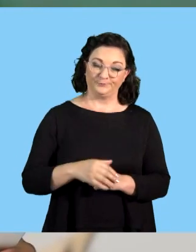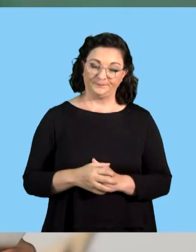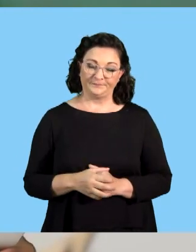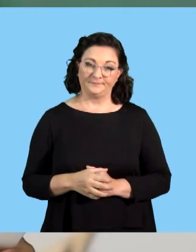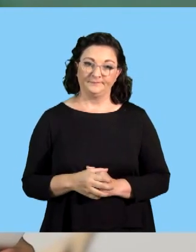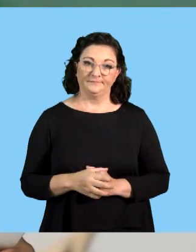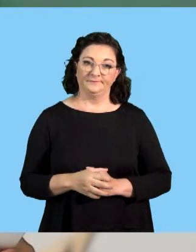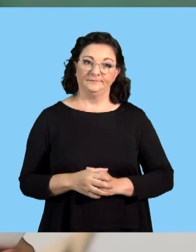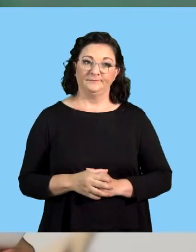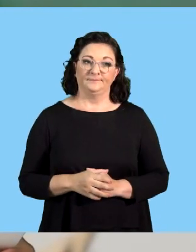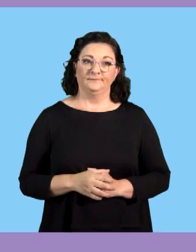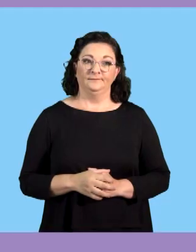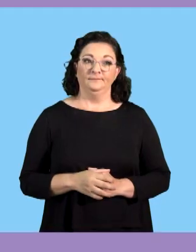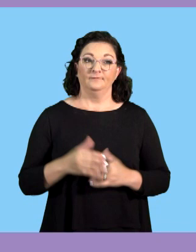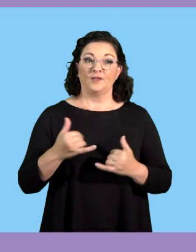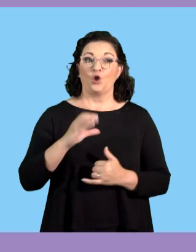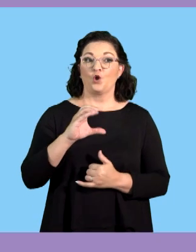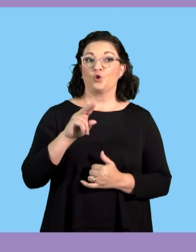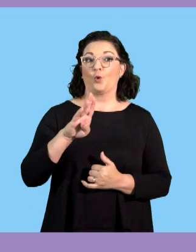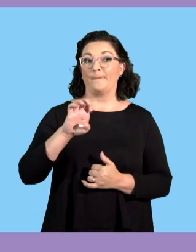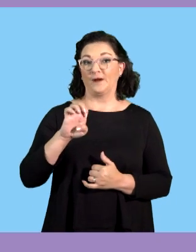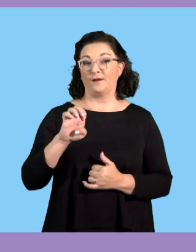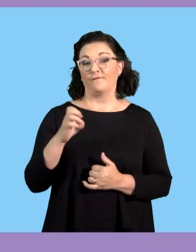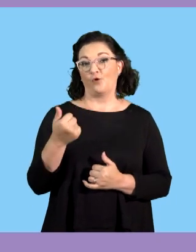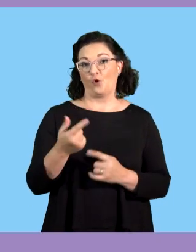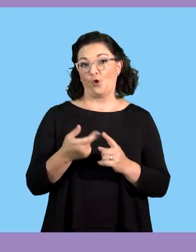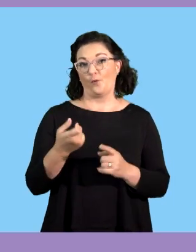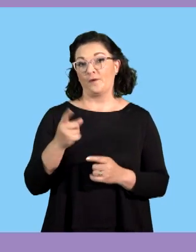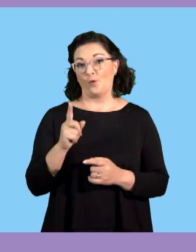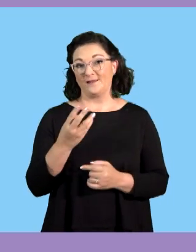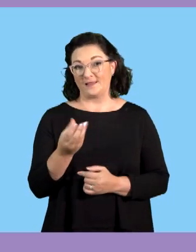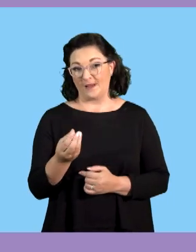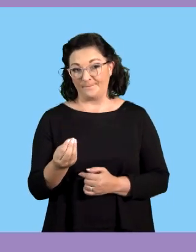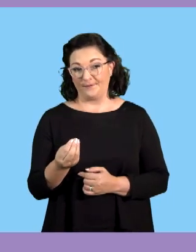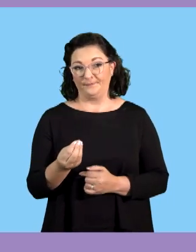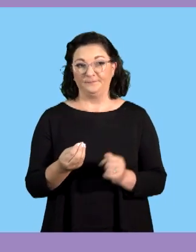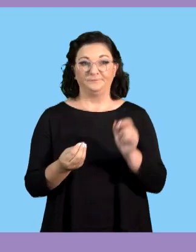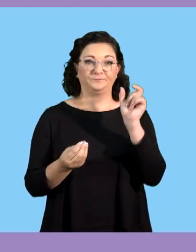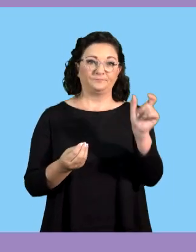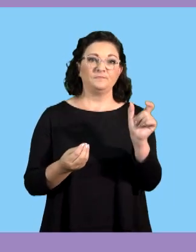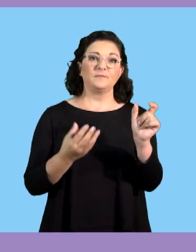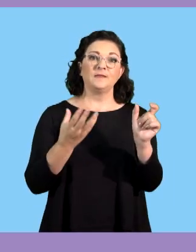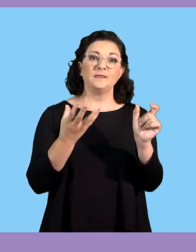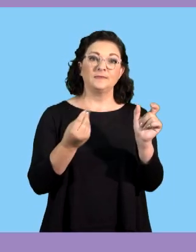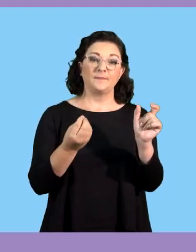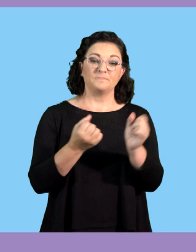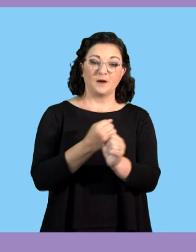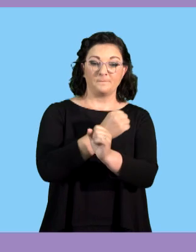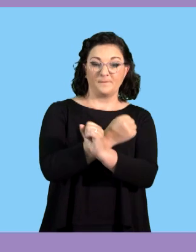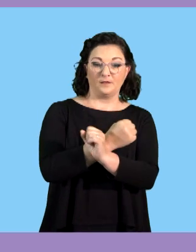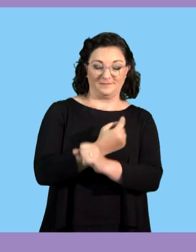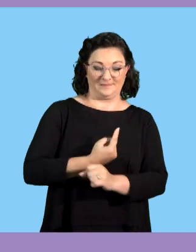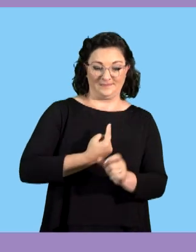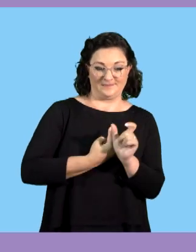at the next set. A cube of a number a number multiplied by itself